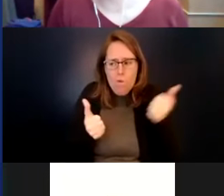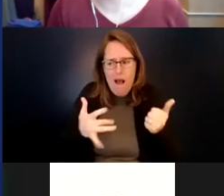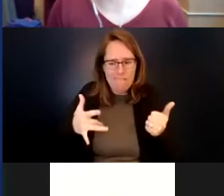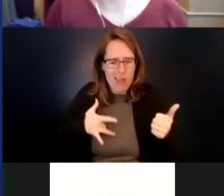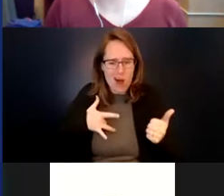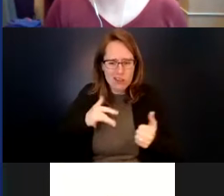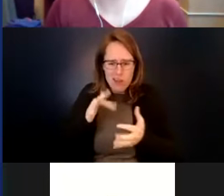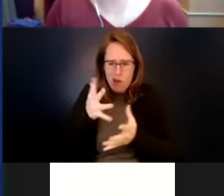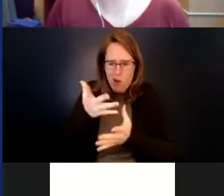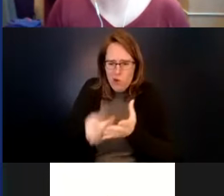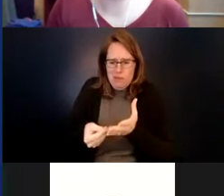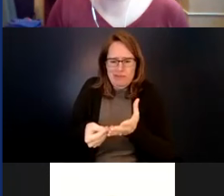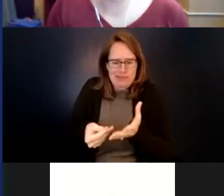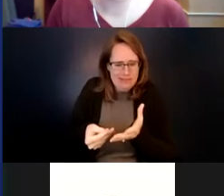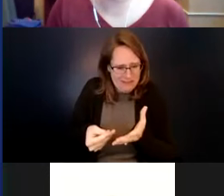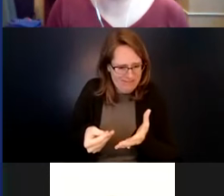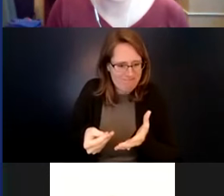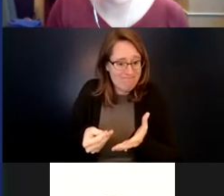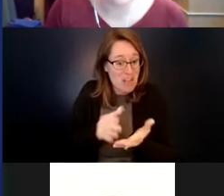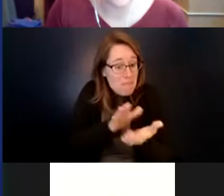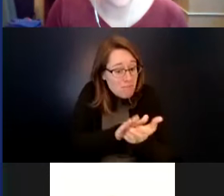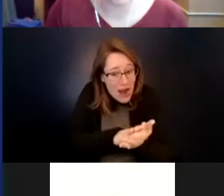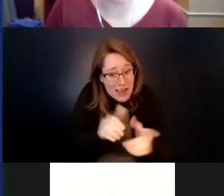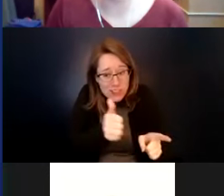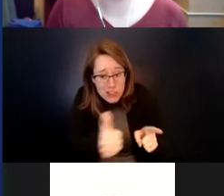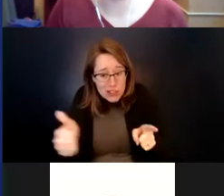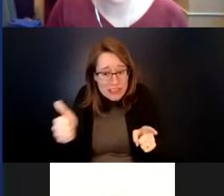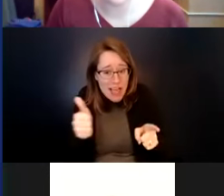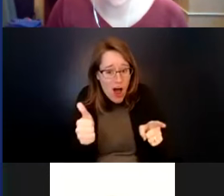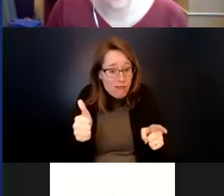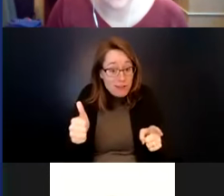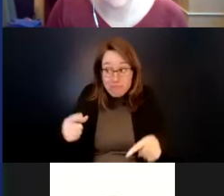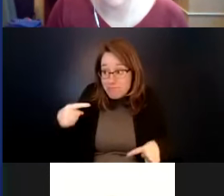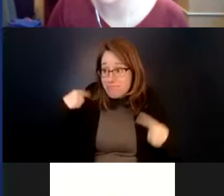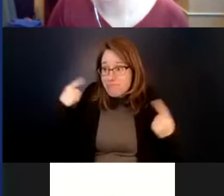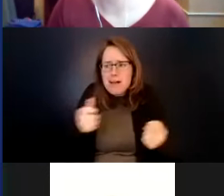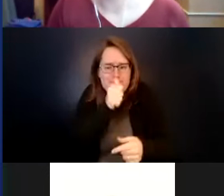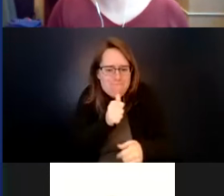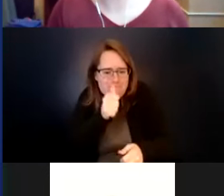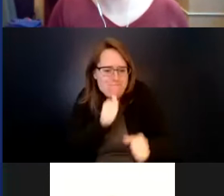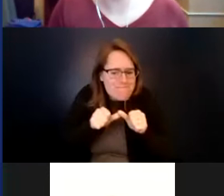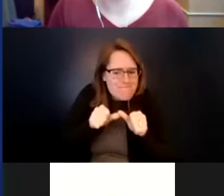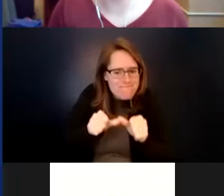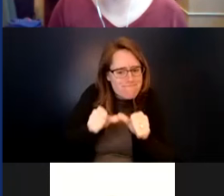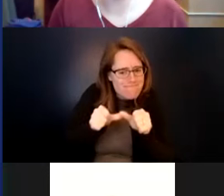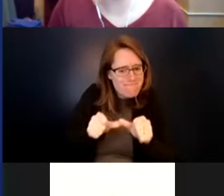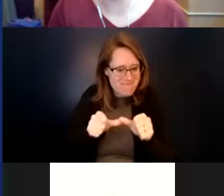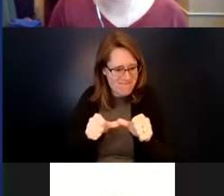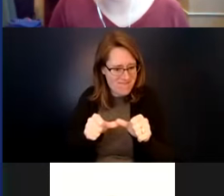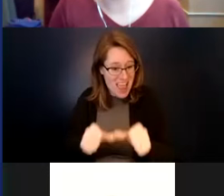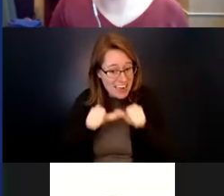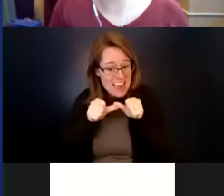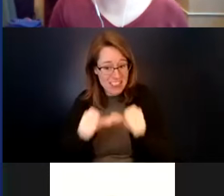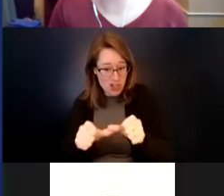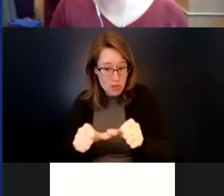dying? Praise yourself during this time for carrying on, for continuing through this